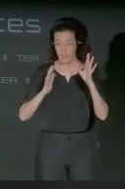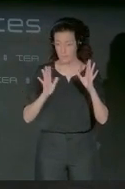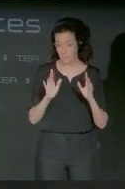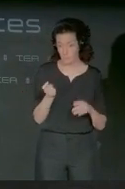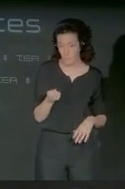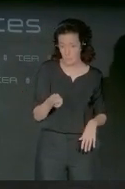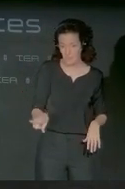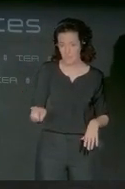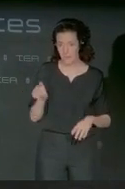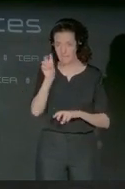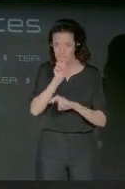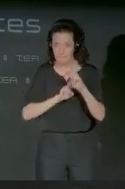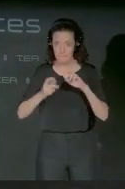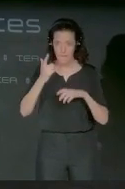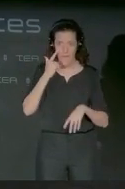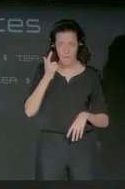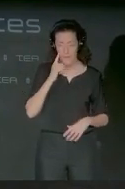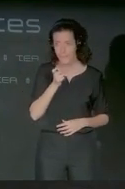existing